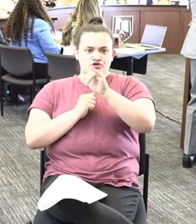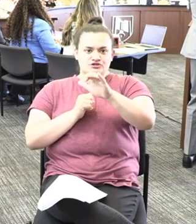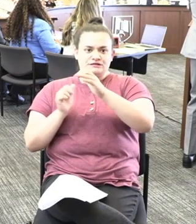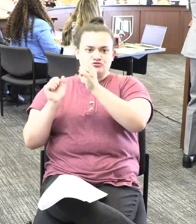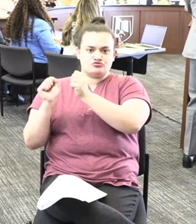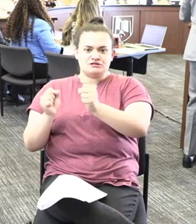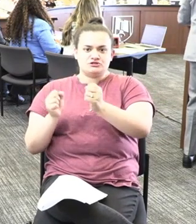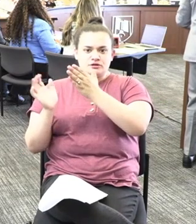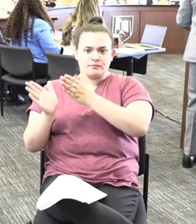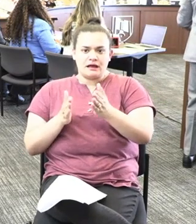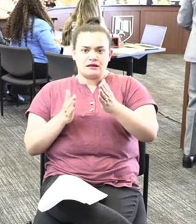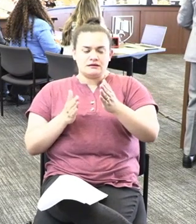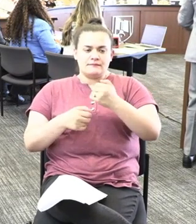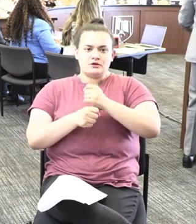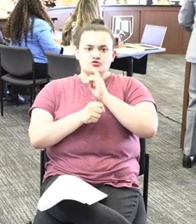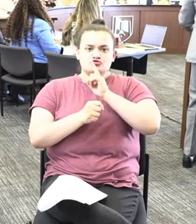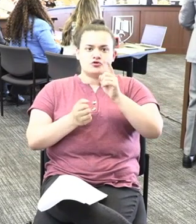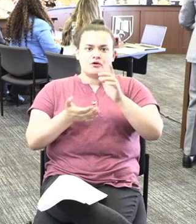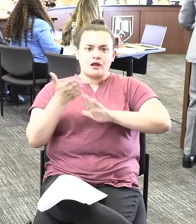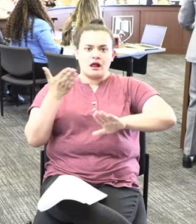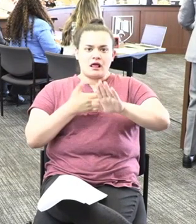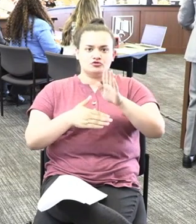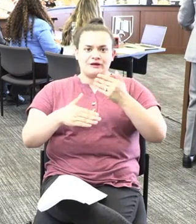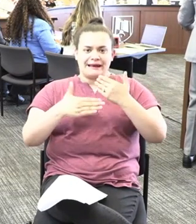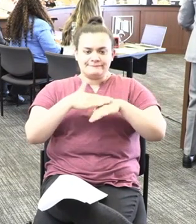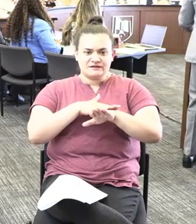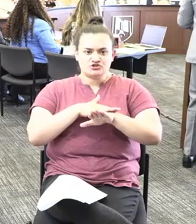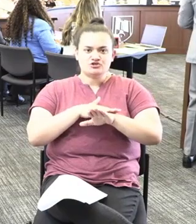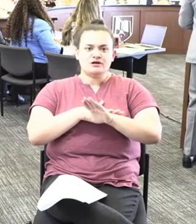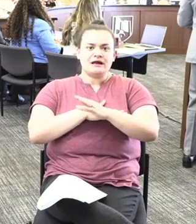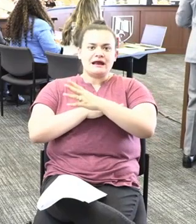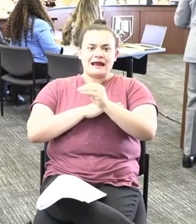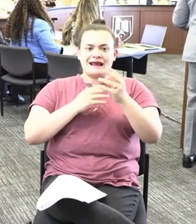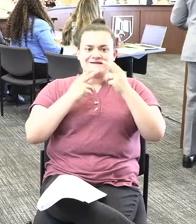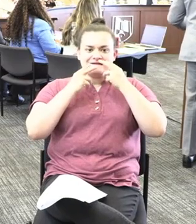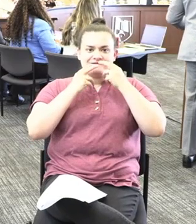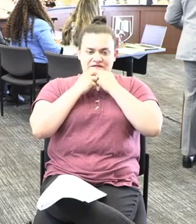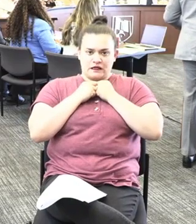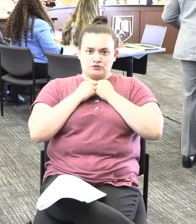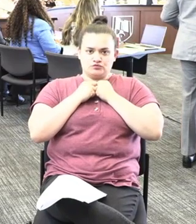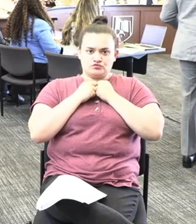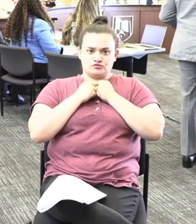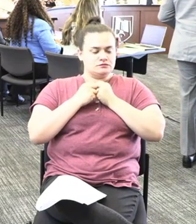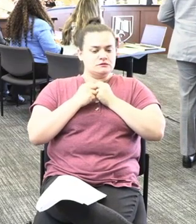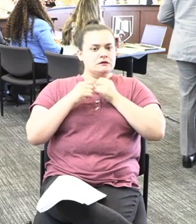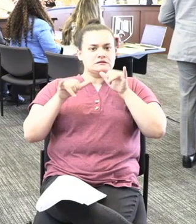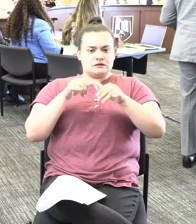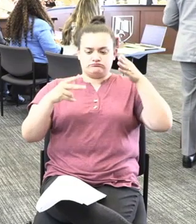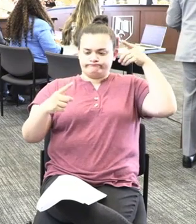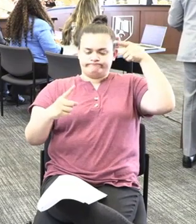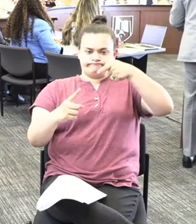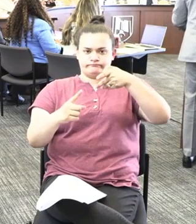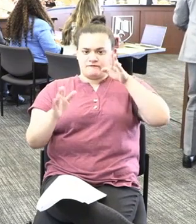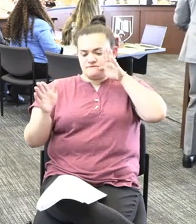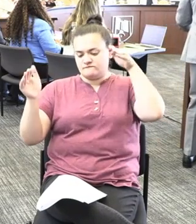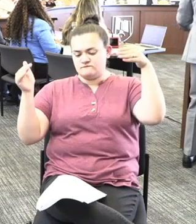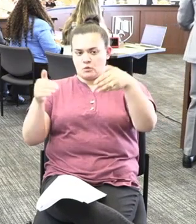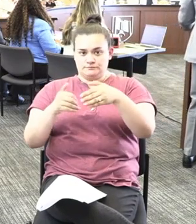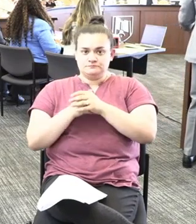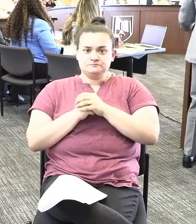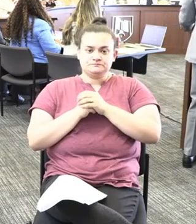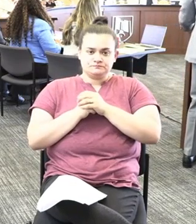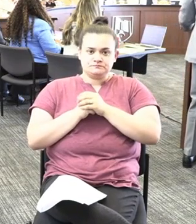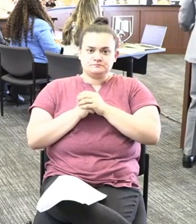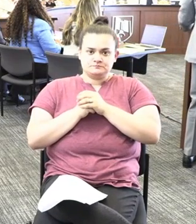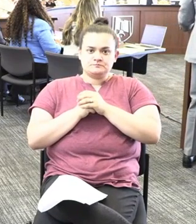priorities ensures that the college's mission and values remain central to the focus of this work.